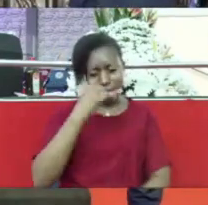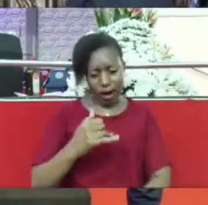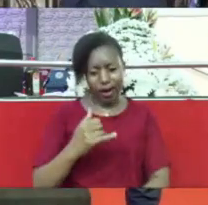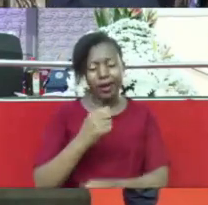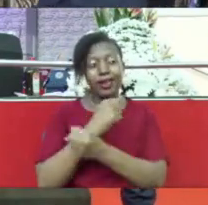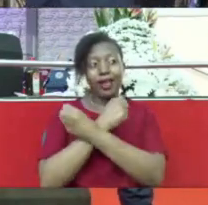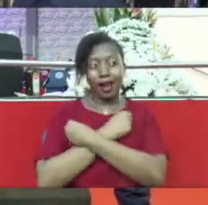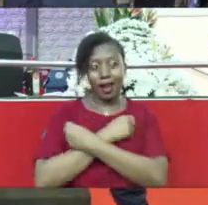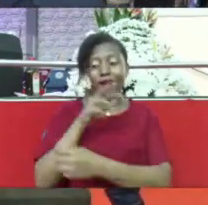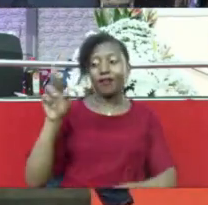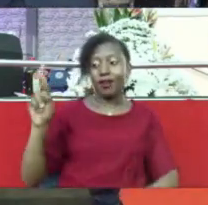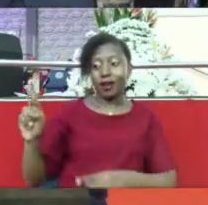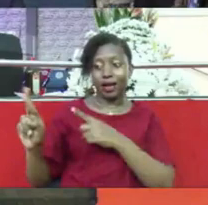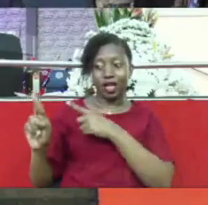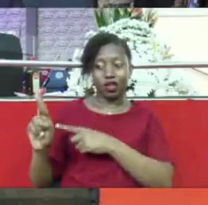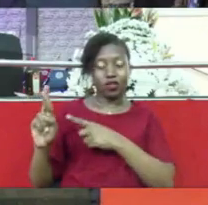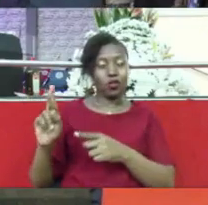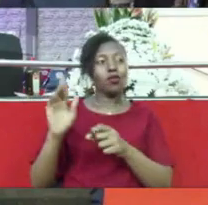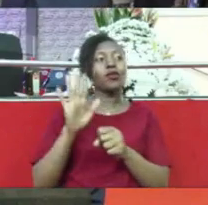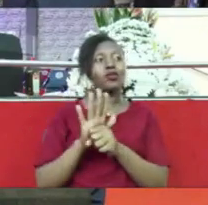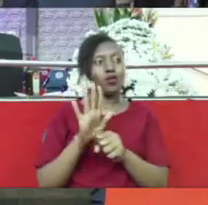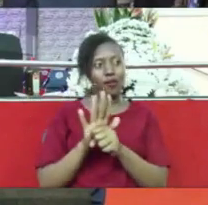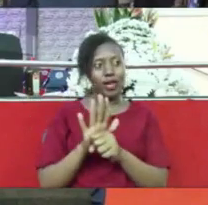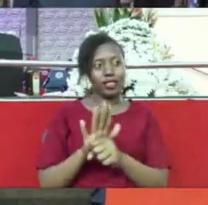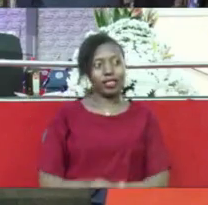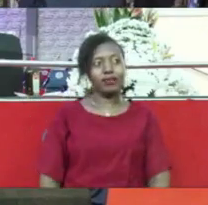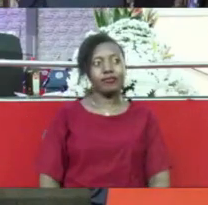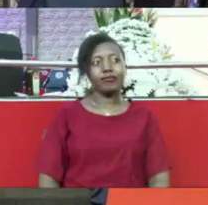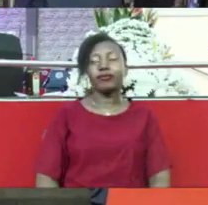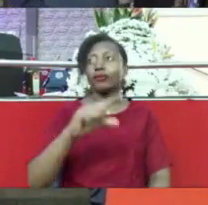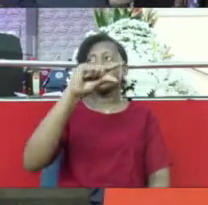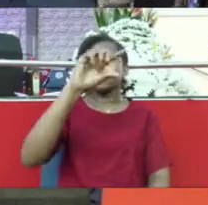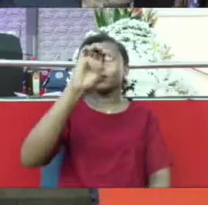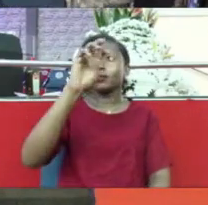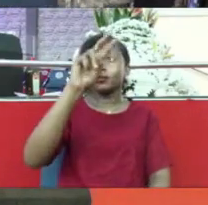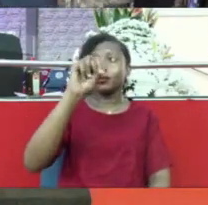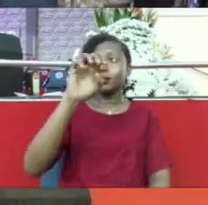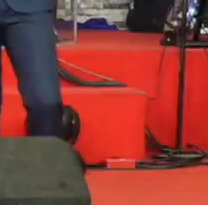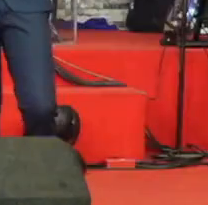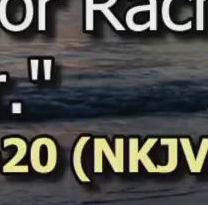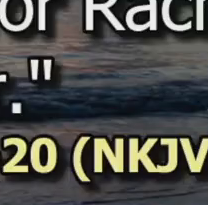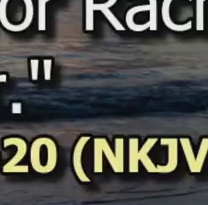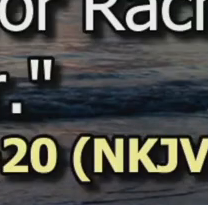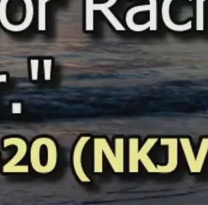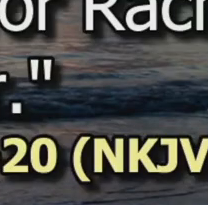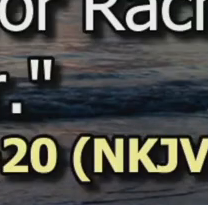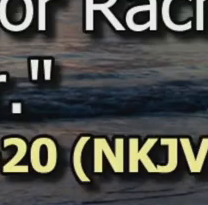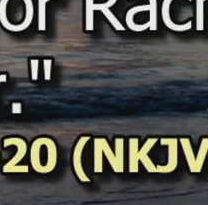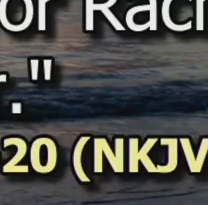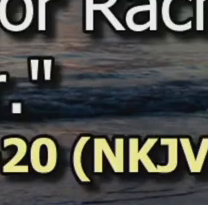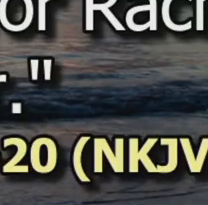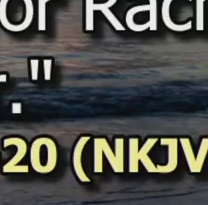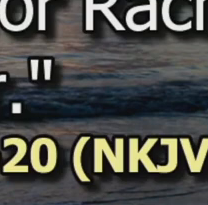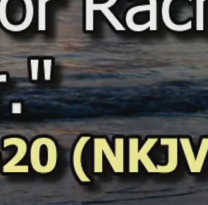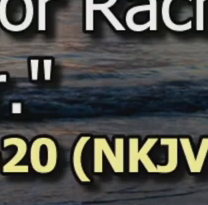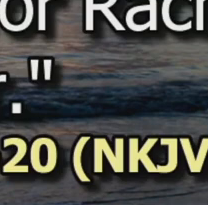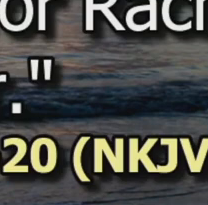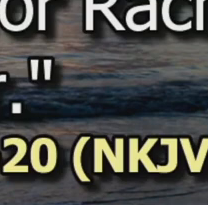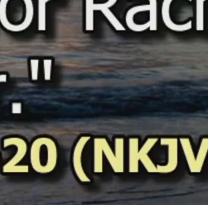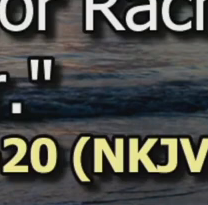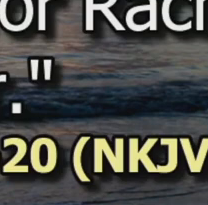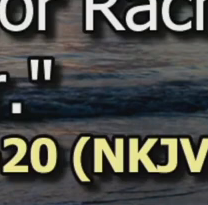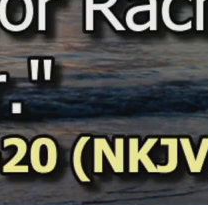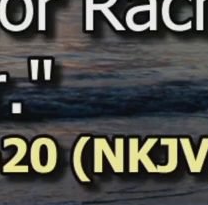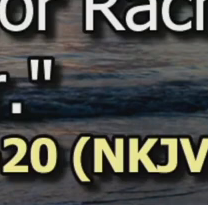sababu alimpenda Rachel sana. Genesis 29 and verse number 18. The Bible says, "Now Jacob